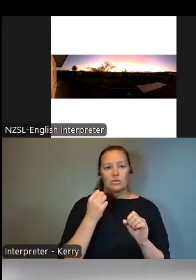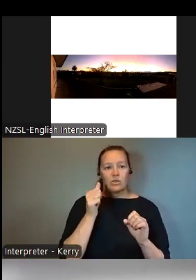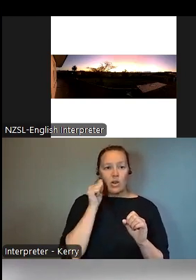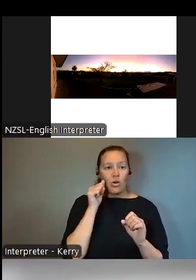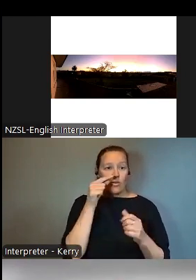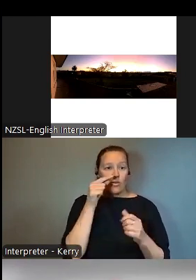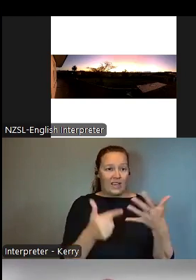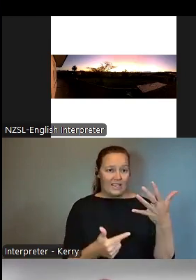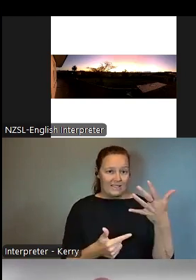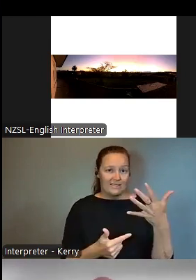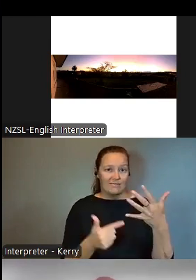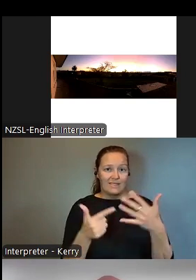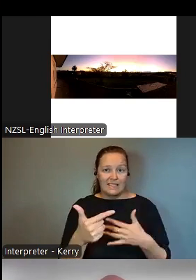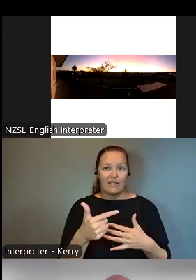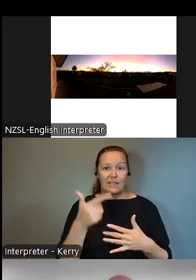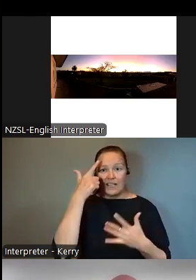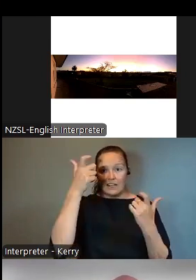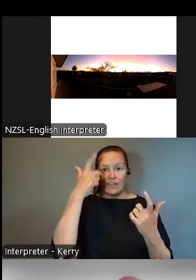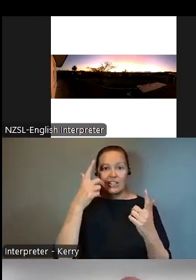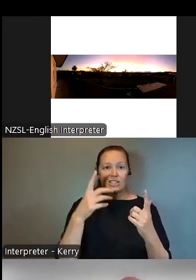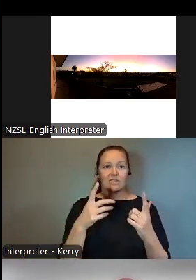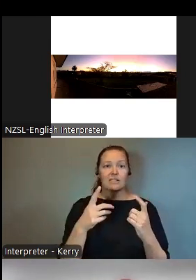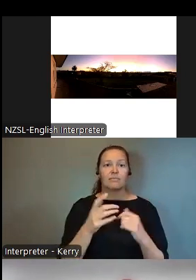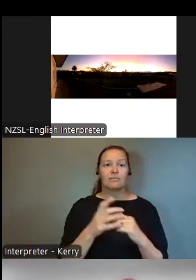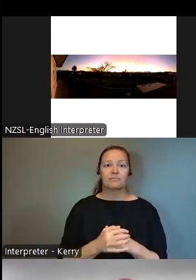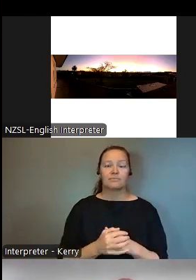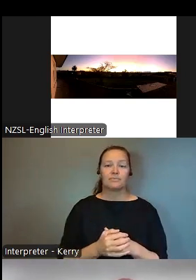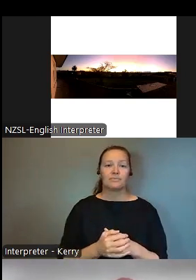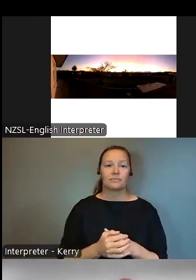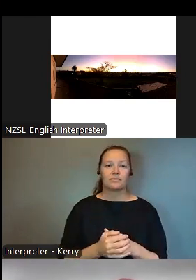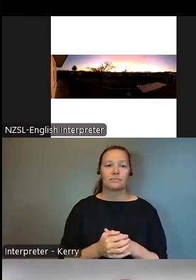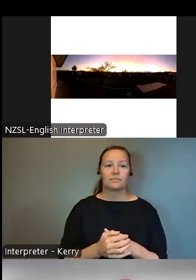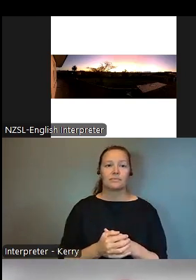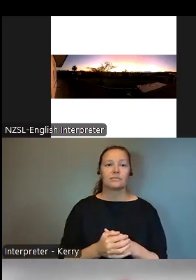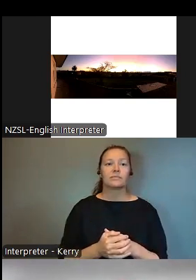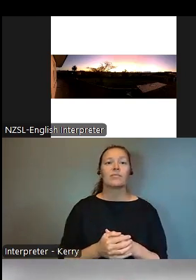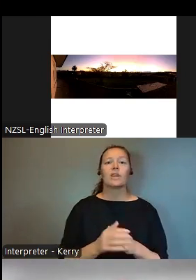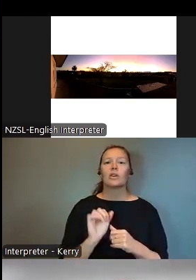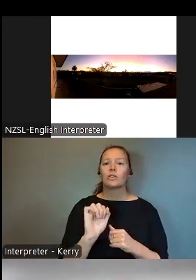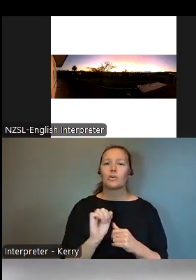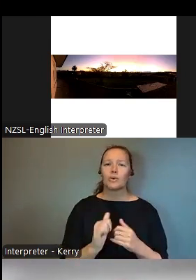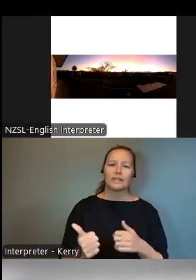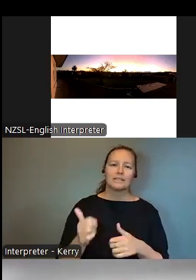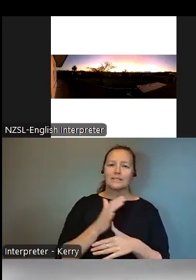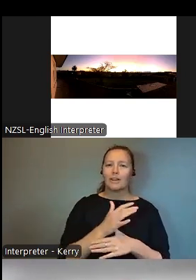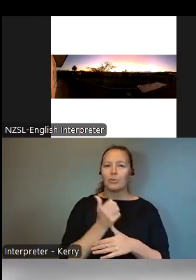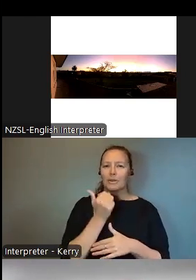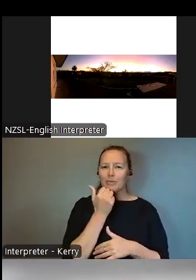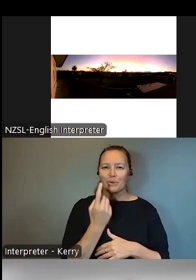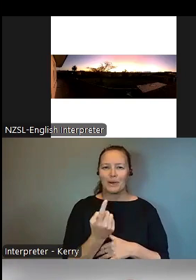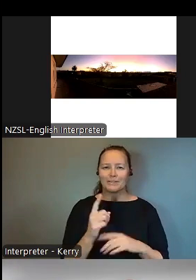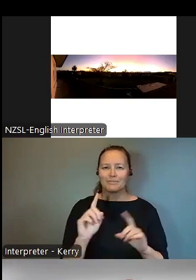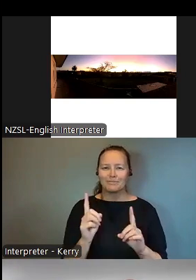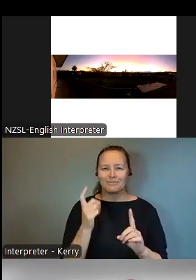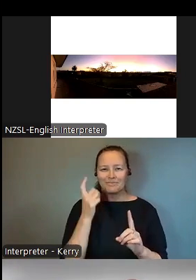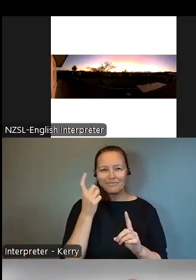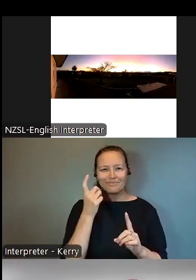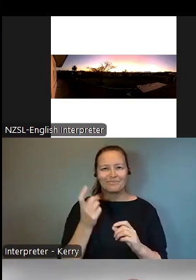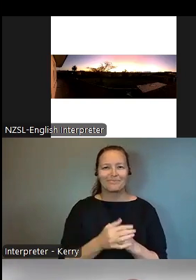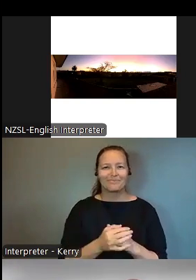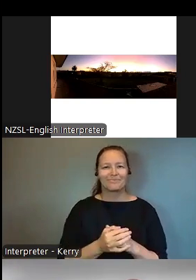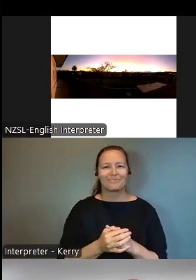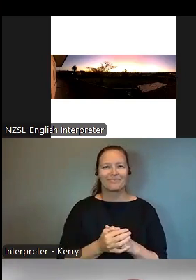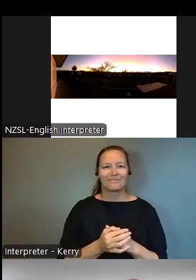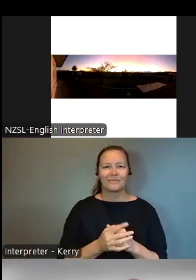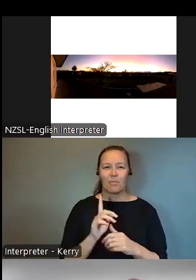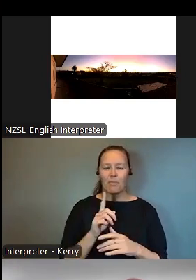So let's kick off with number 1. I wonder what your number 1 would be. What is the guiding principle above all others that you think